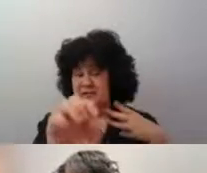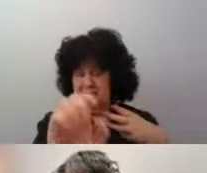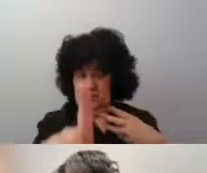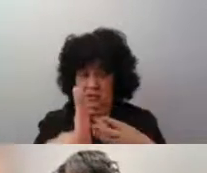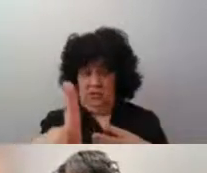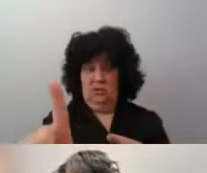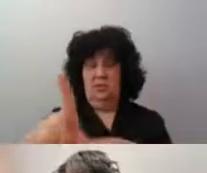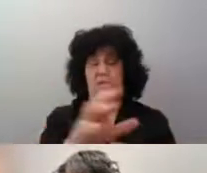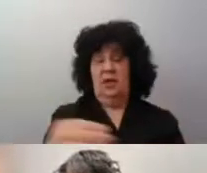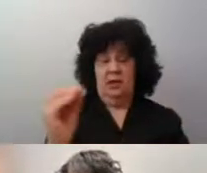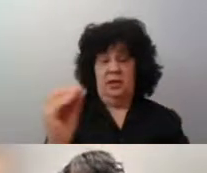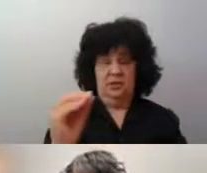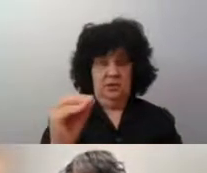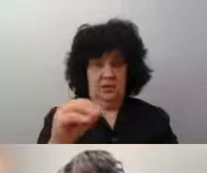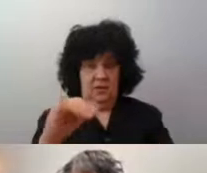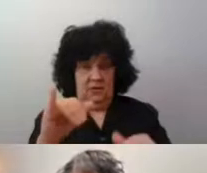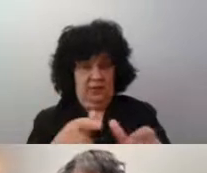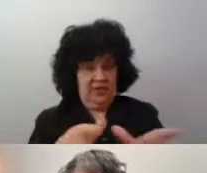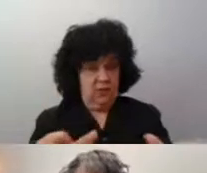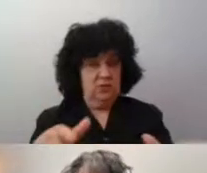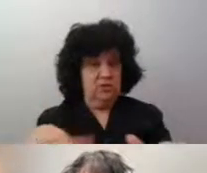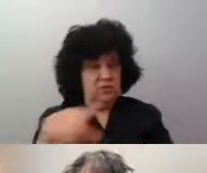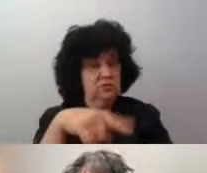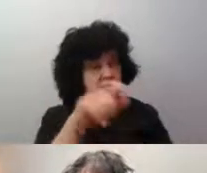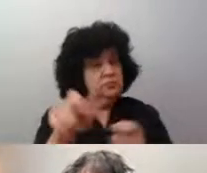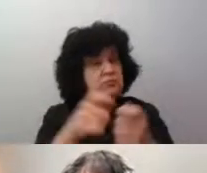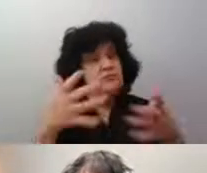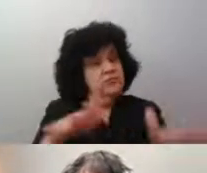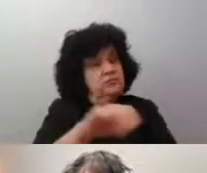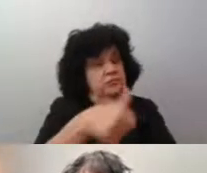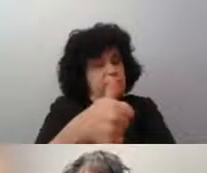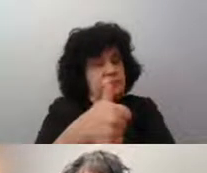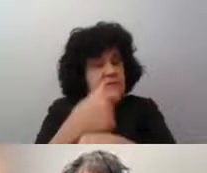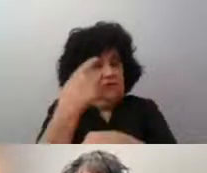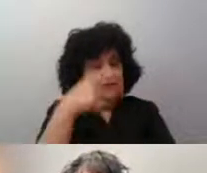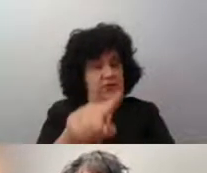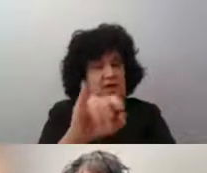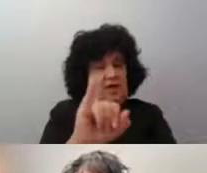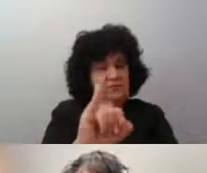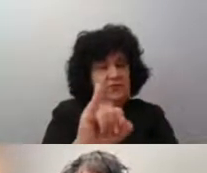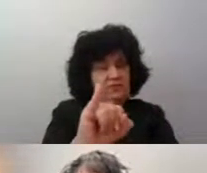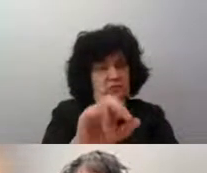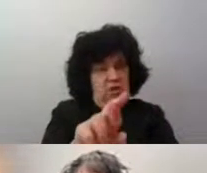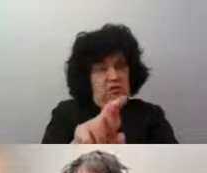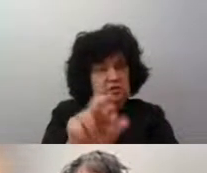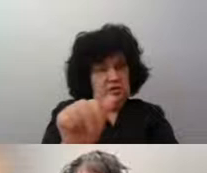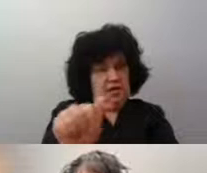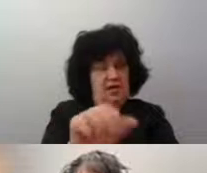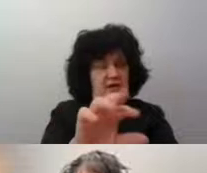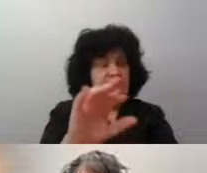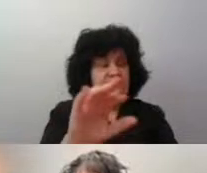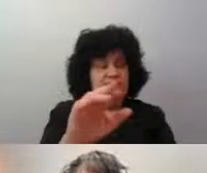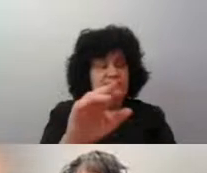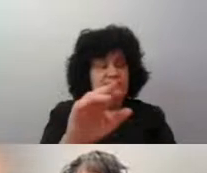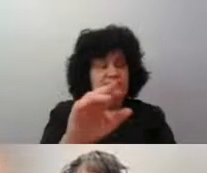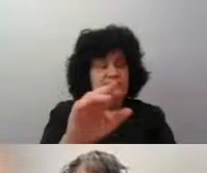are present in the language for IRA, the Inflation Reduction Act, and Federal Highways has been working on